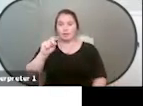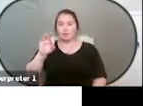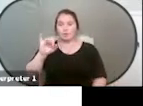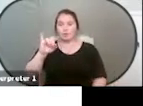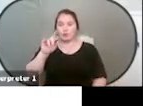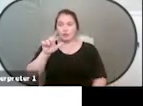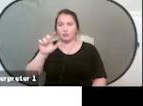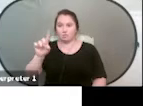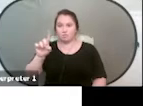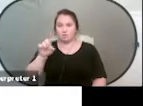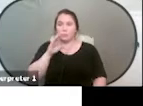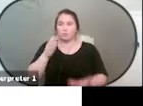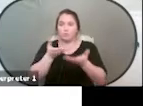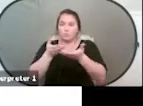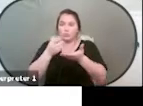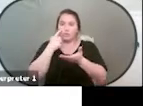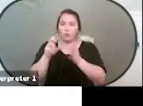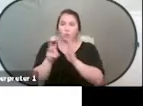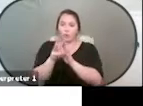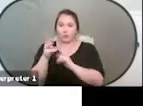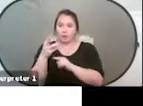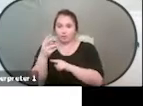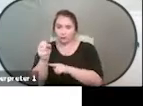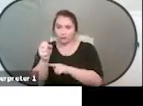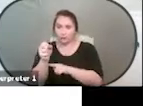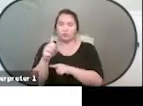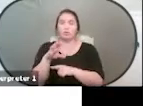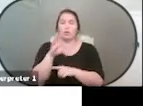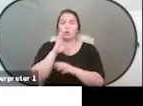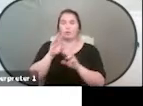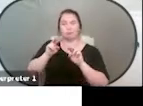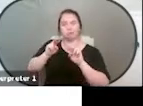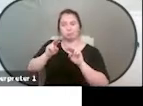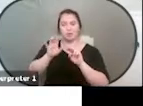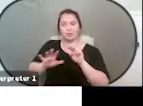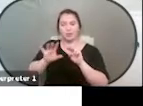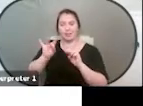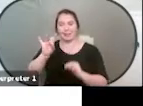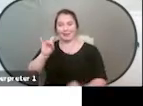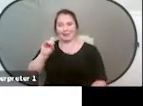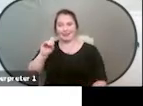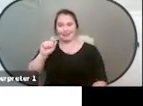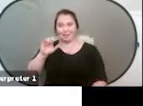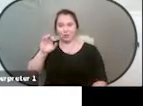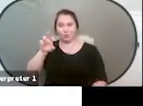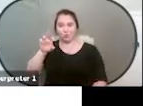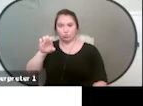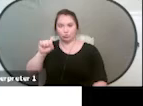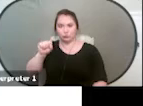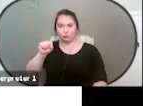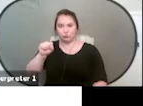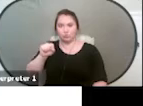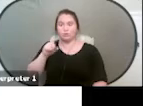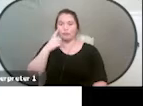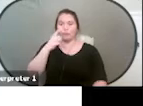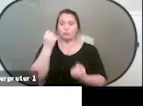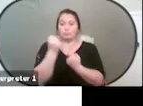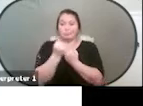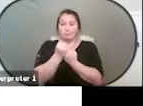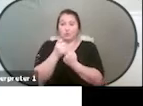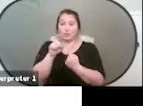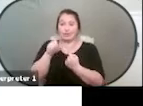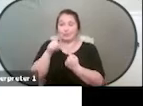be served for Waco High School. It would be looking at about 80 acres. to support the needs